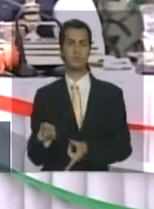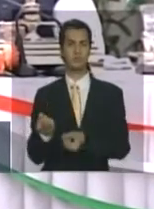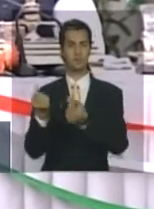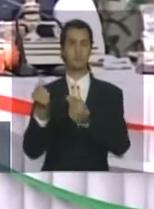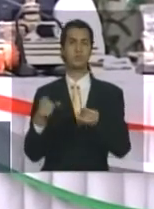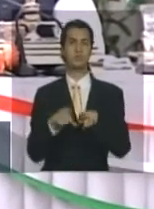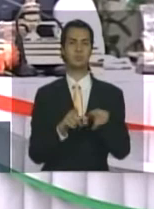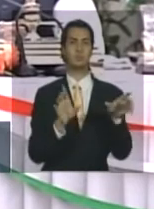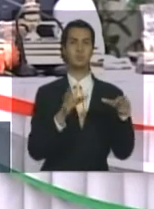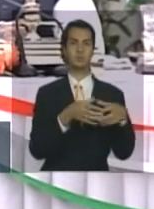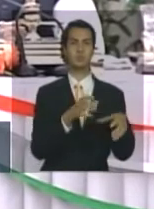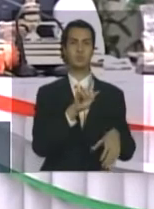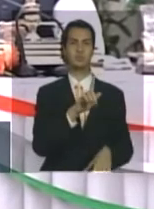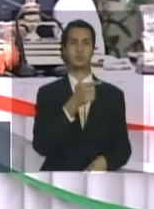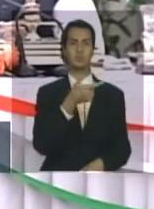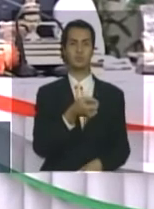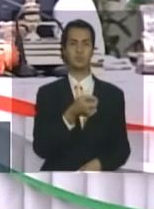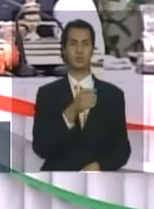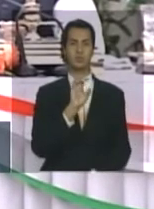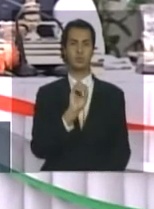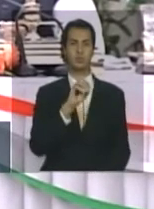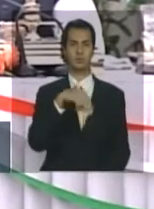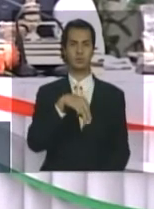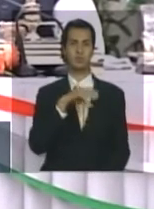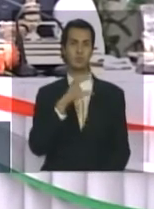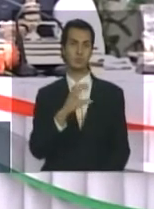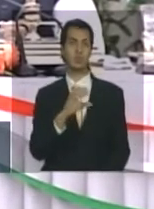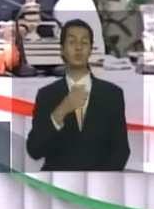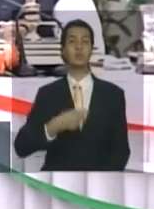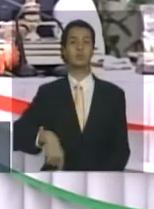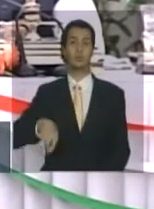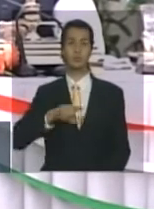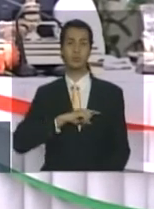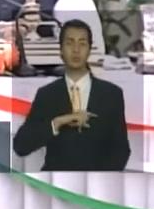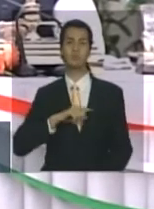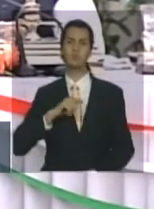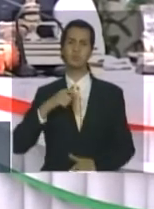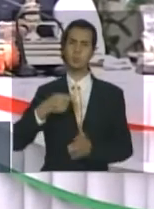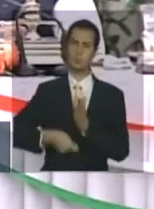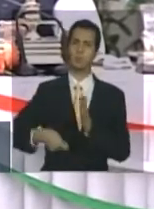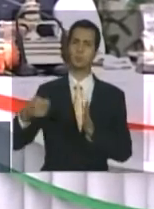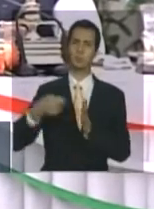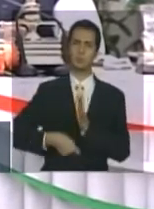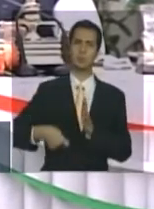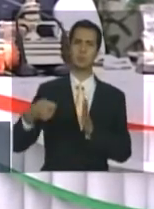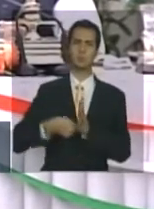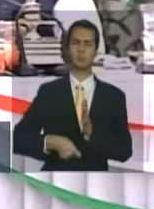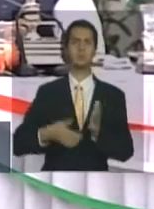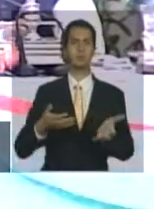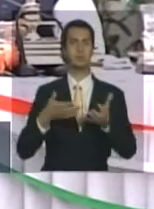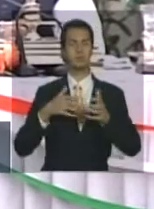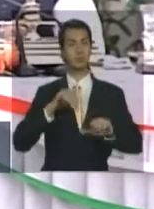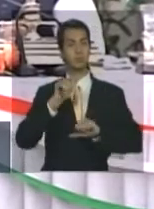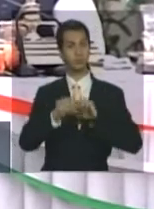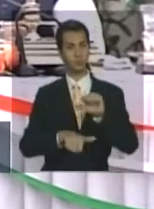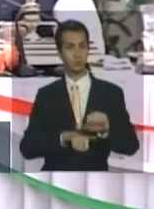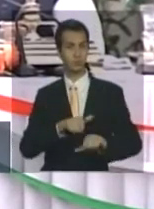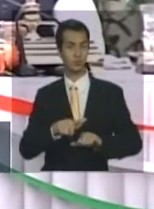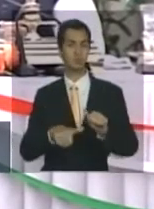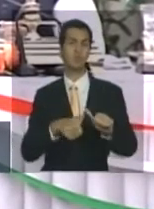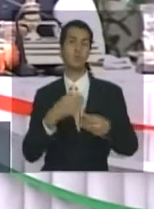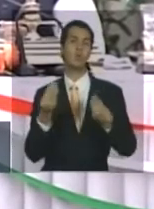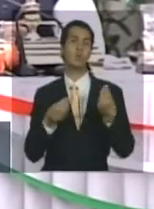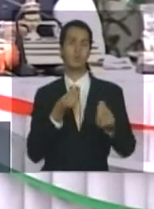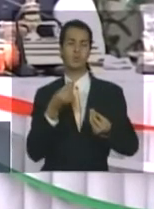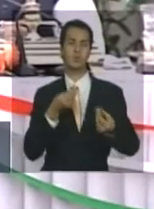OMC, lutamos para alterar a governança dos organismos multilaterais